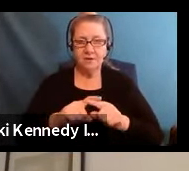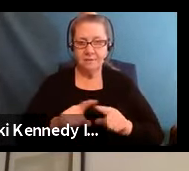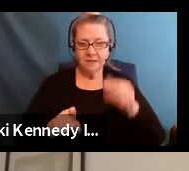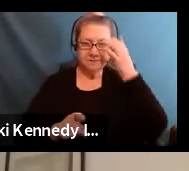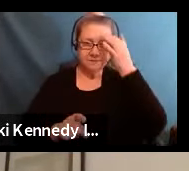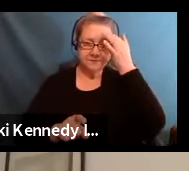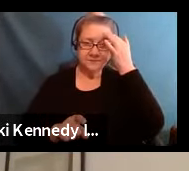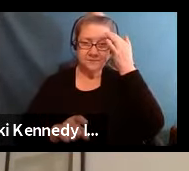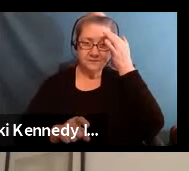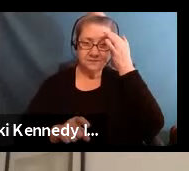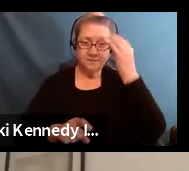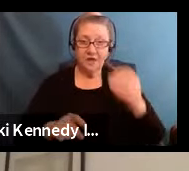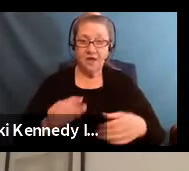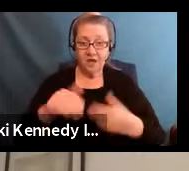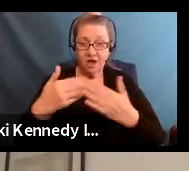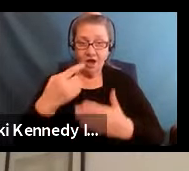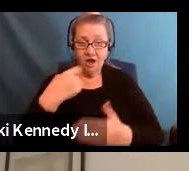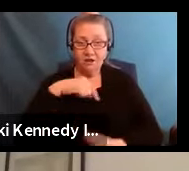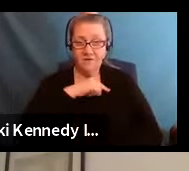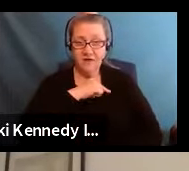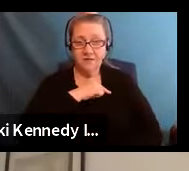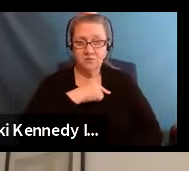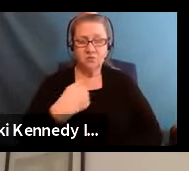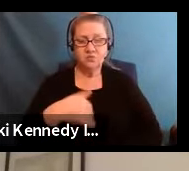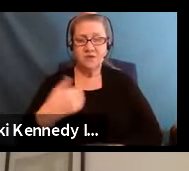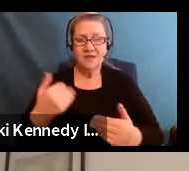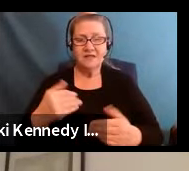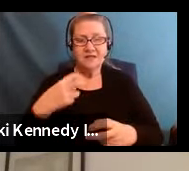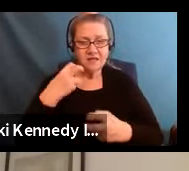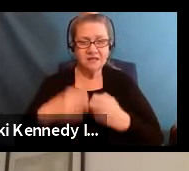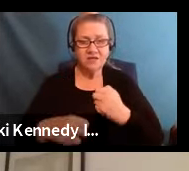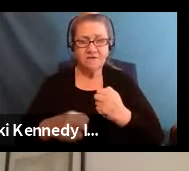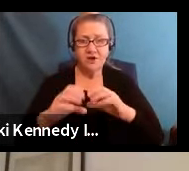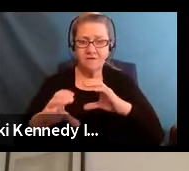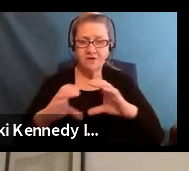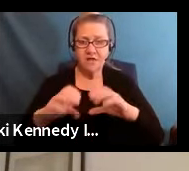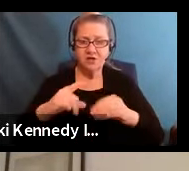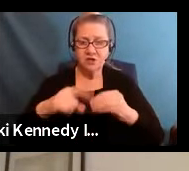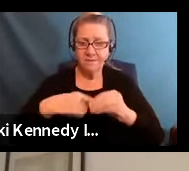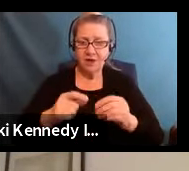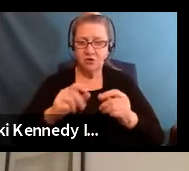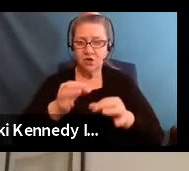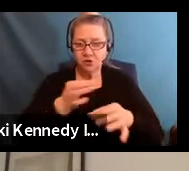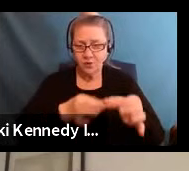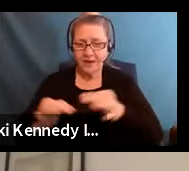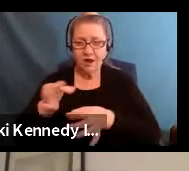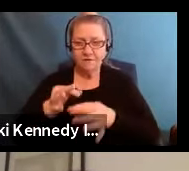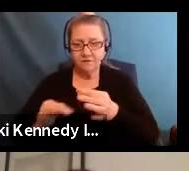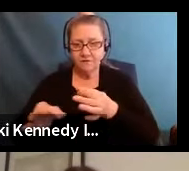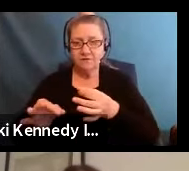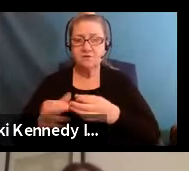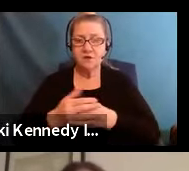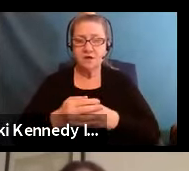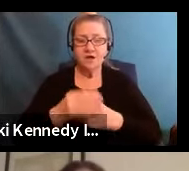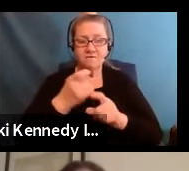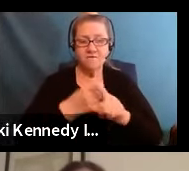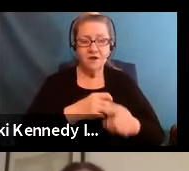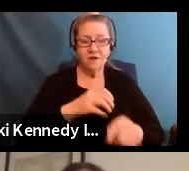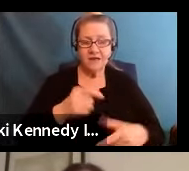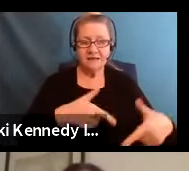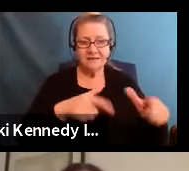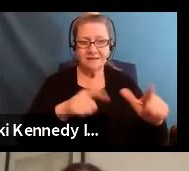To the extent that we're all this is a very tough conversation about trade-offs. And from the slides from